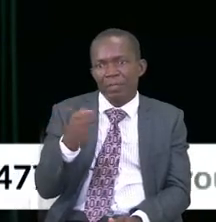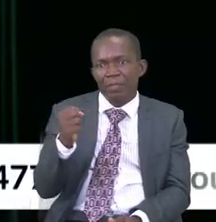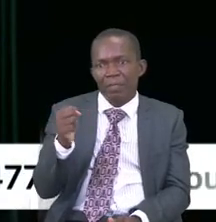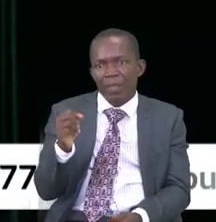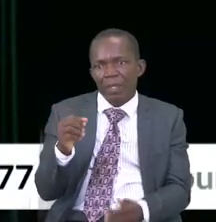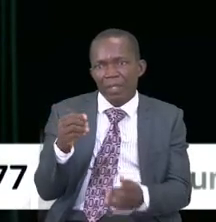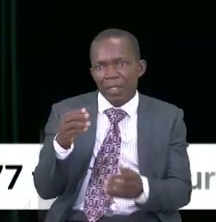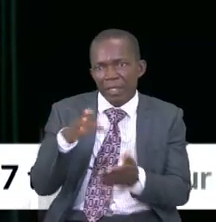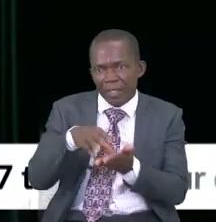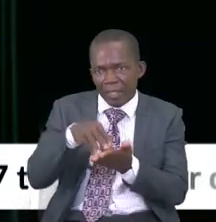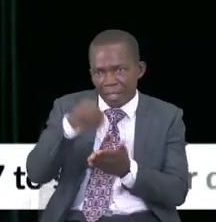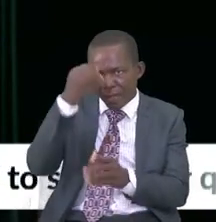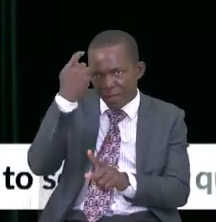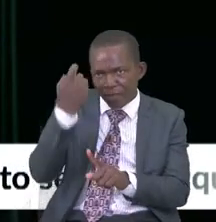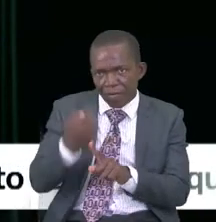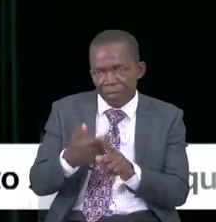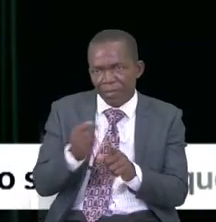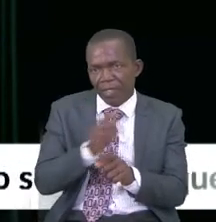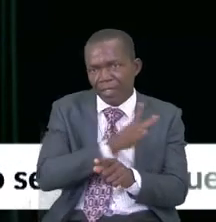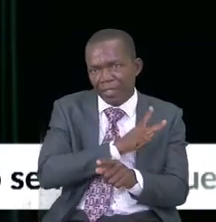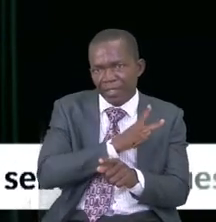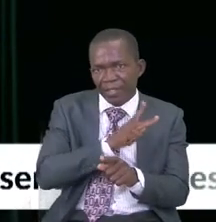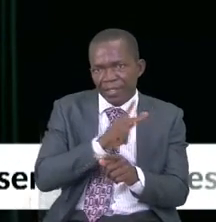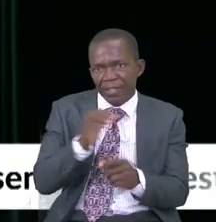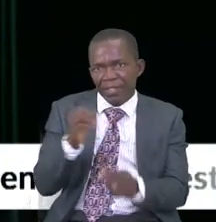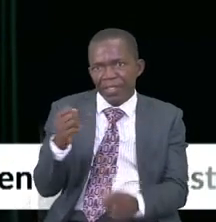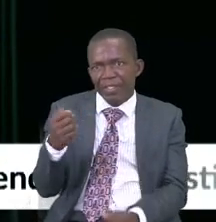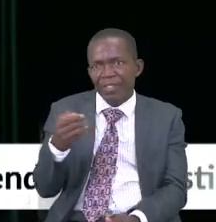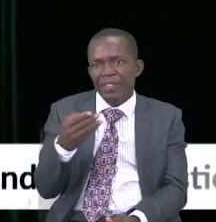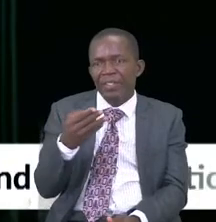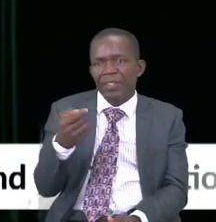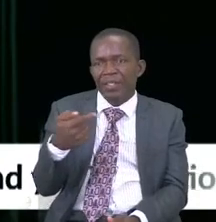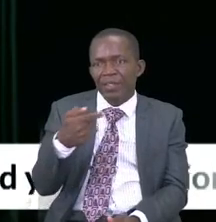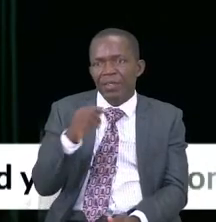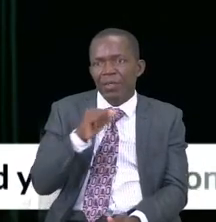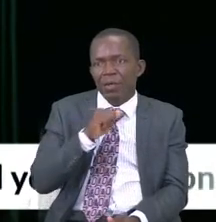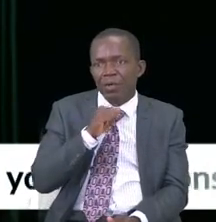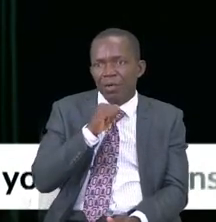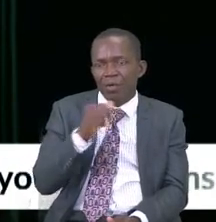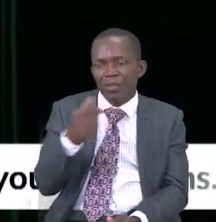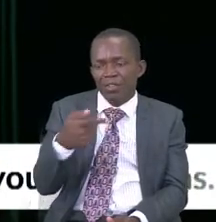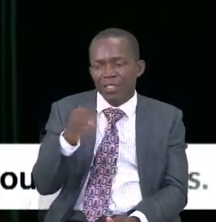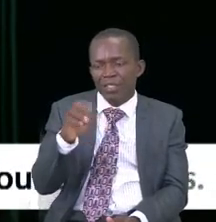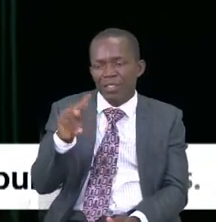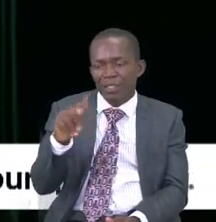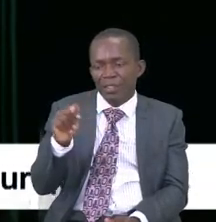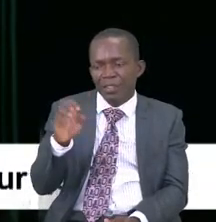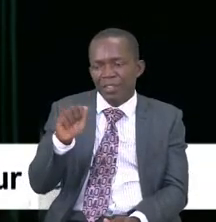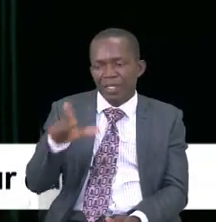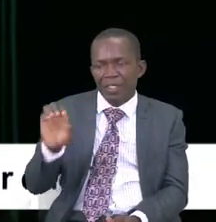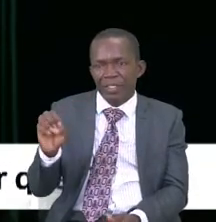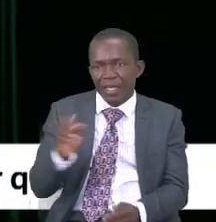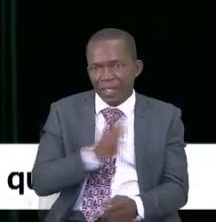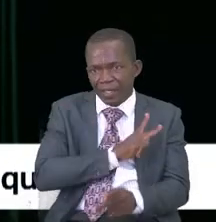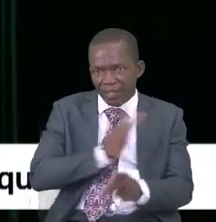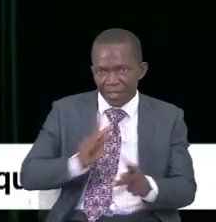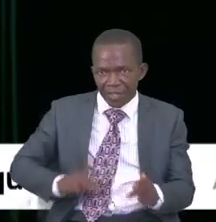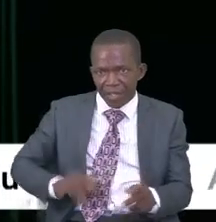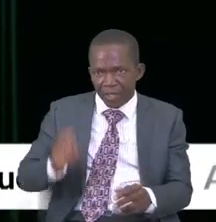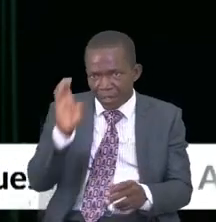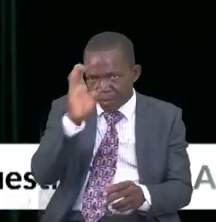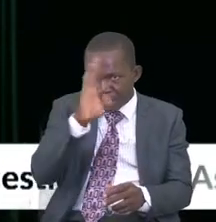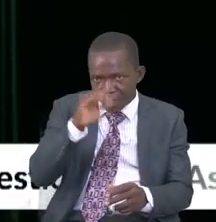the Gentile king some lessons. He'll come into a city. He'll search for the young